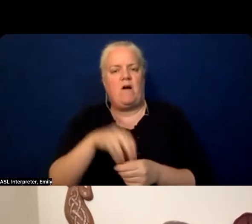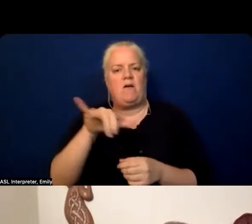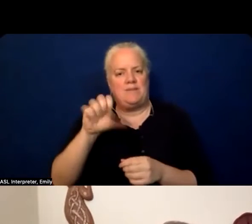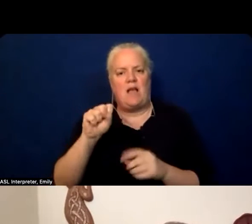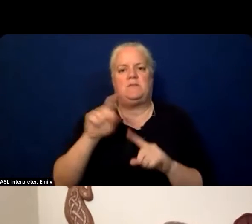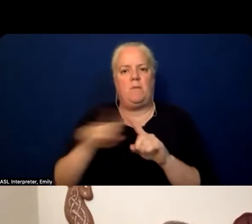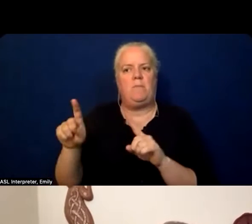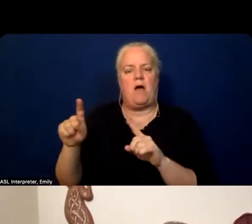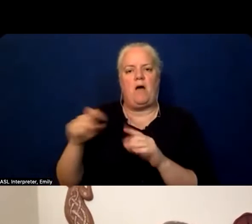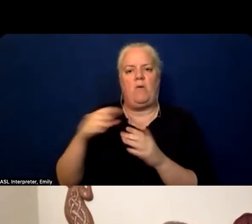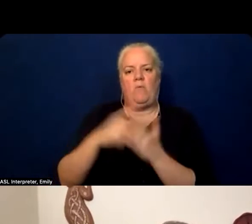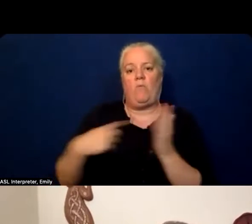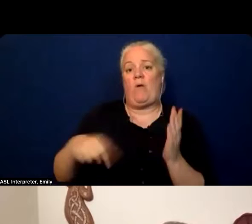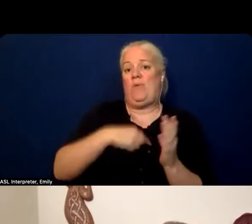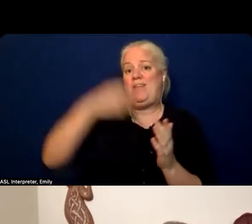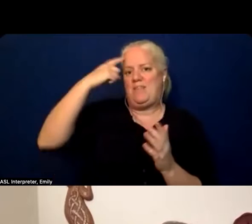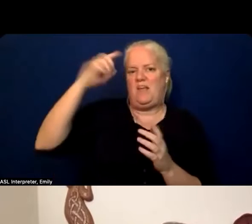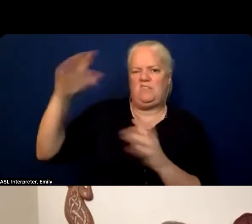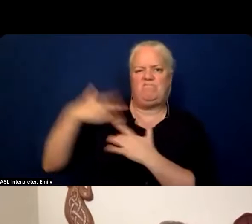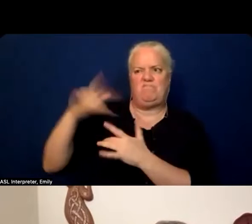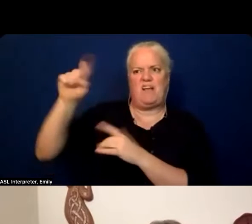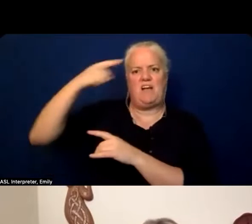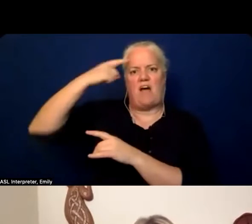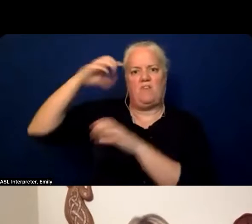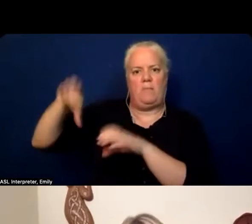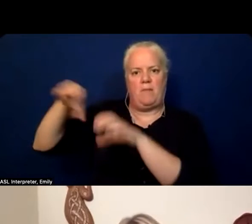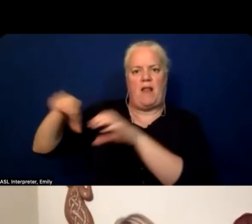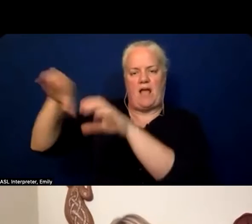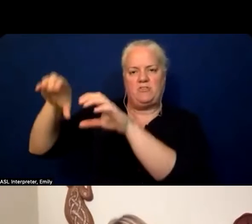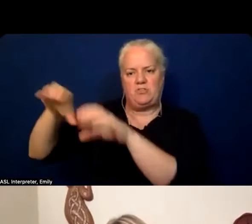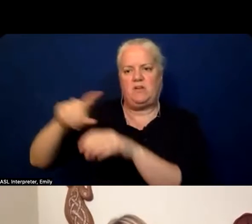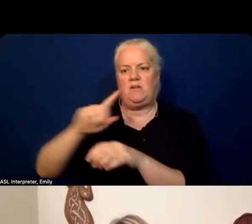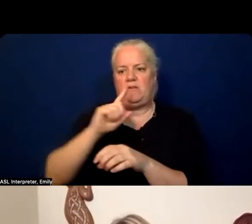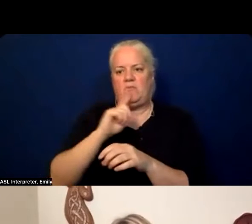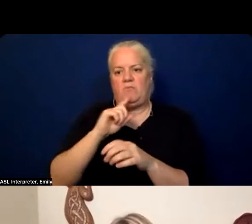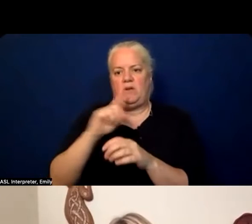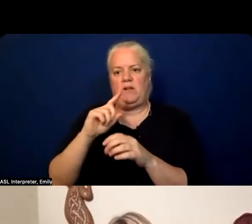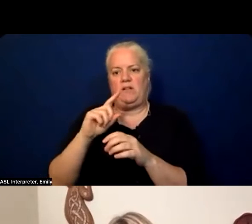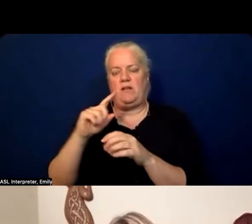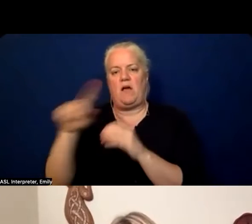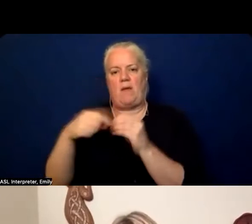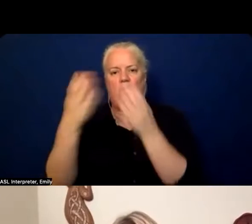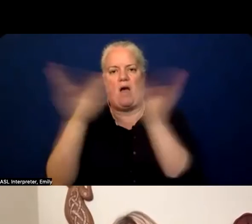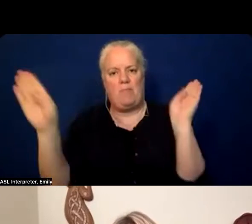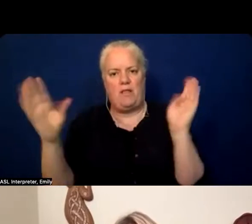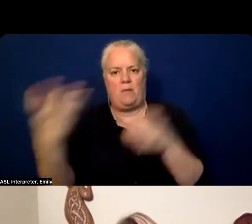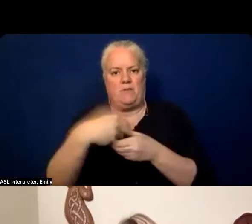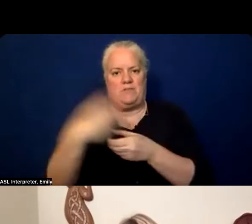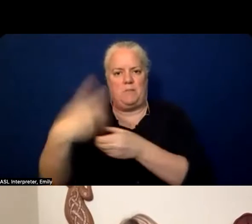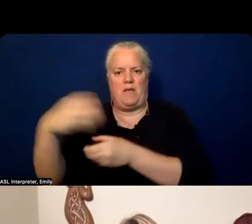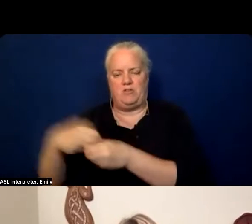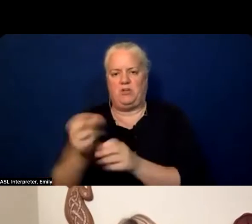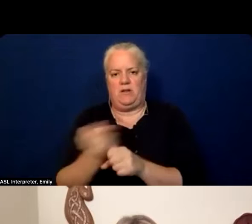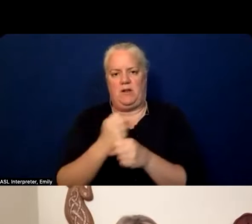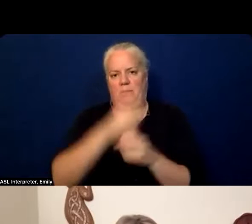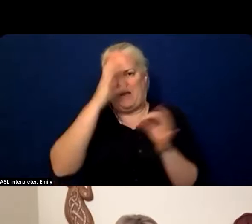as government action in this context has been about public participation in decision-making. And the Supreme Court told us